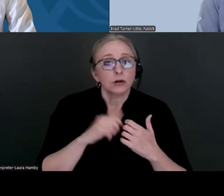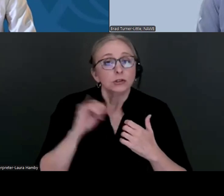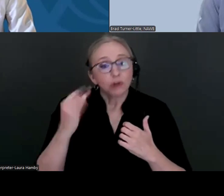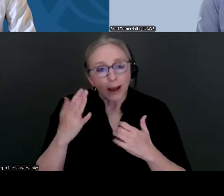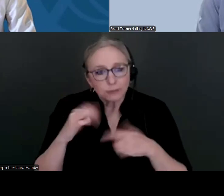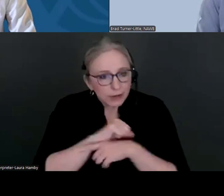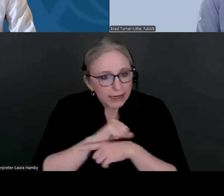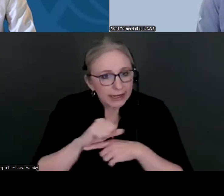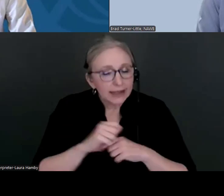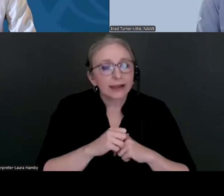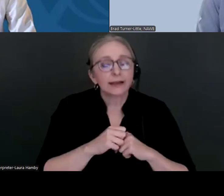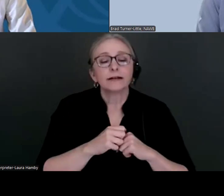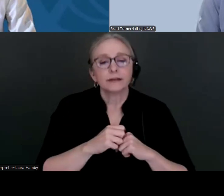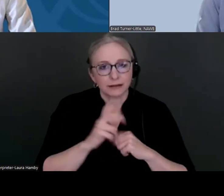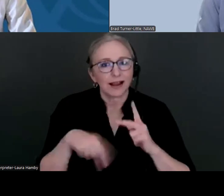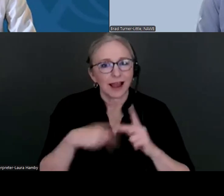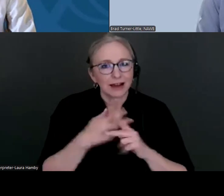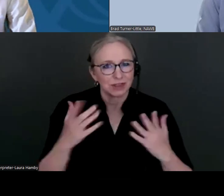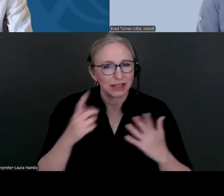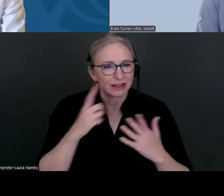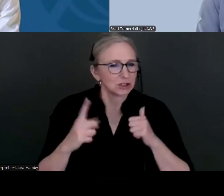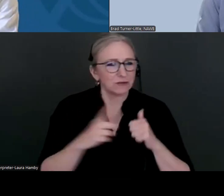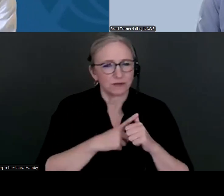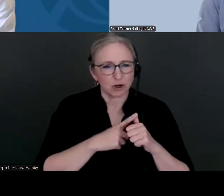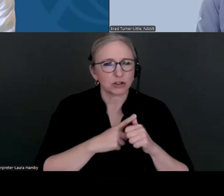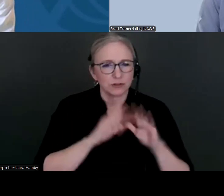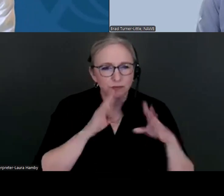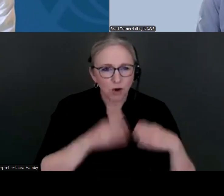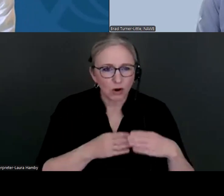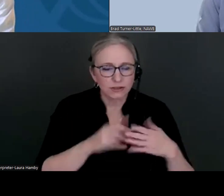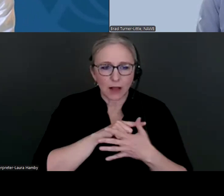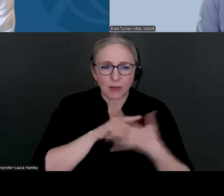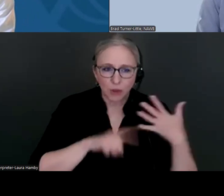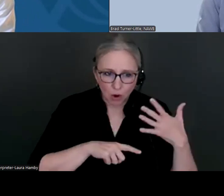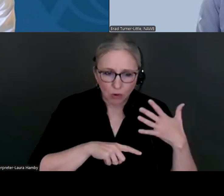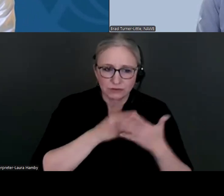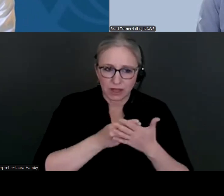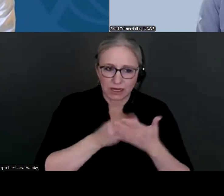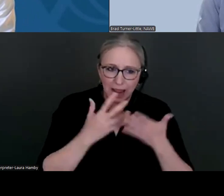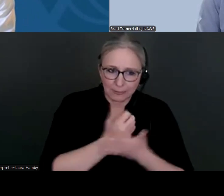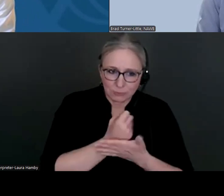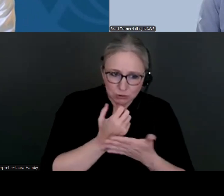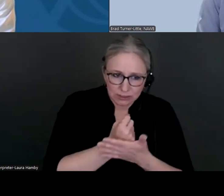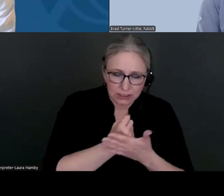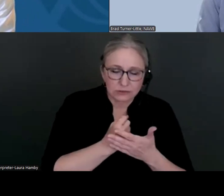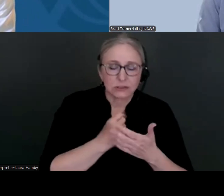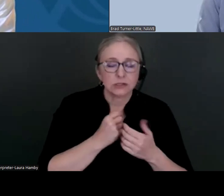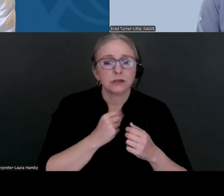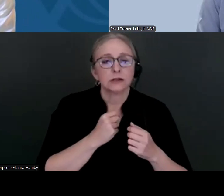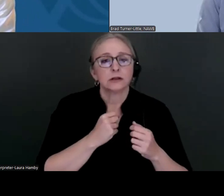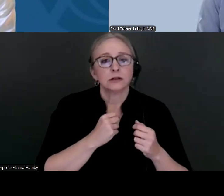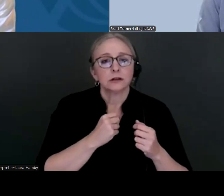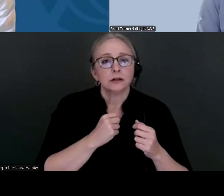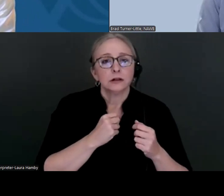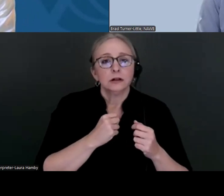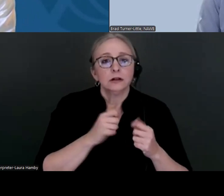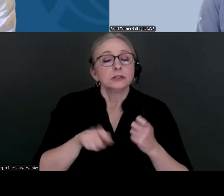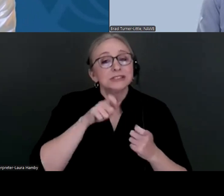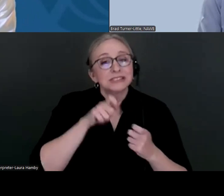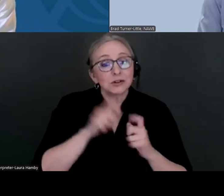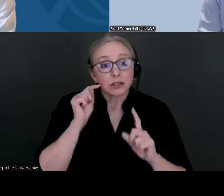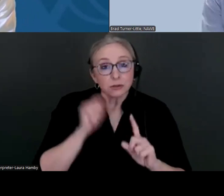training. That's sort of like the first call out is to focus on those funding opportunities, particularly those